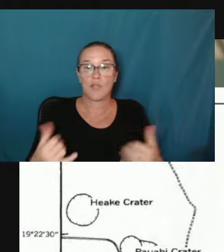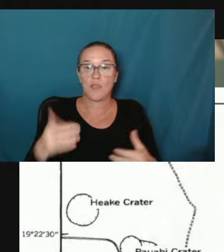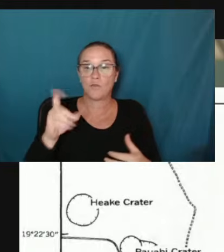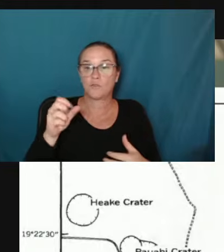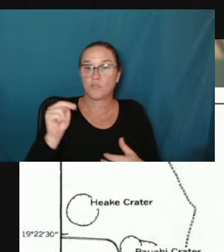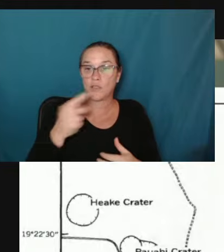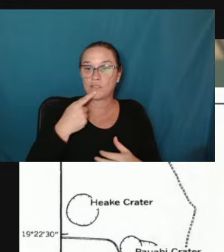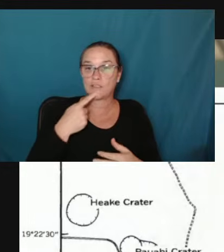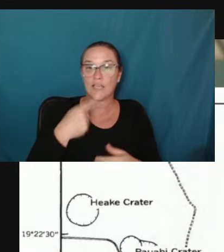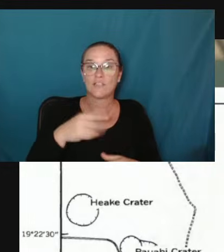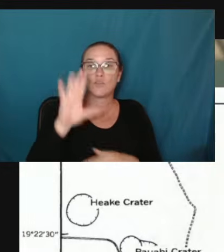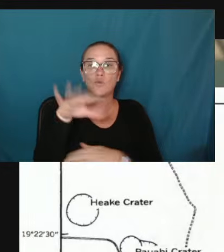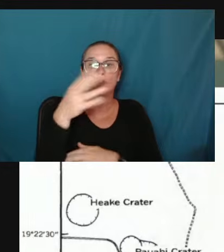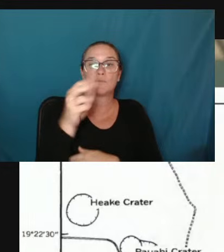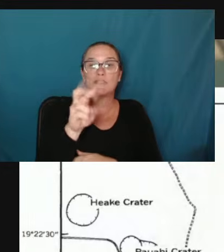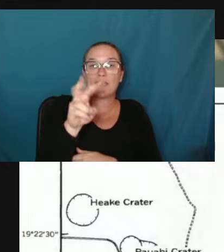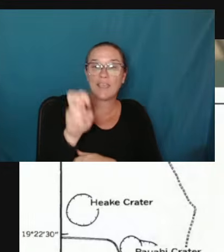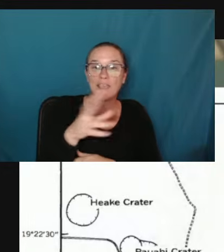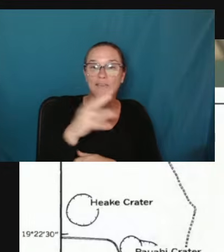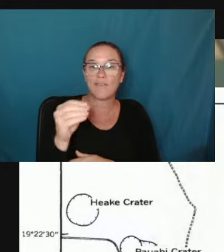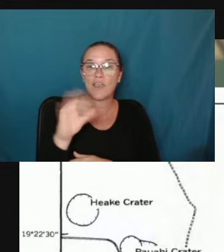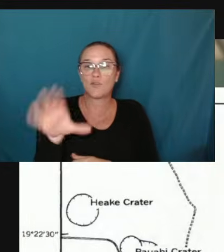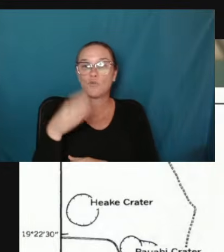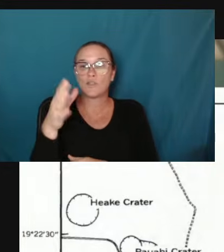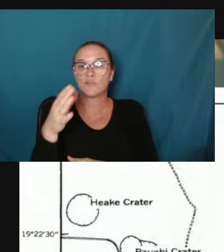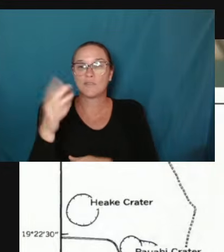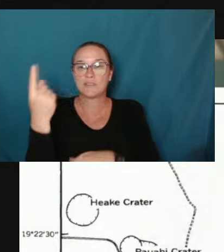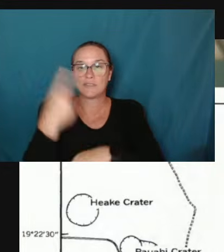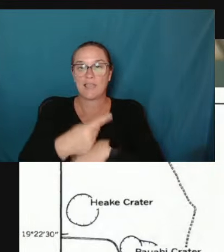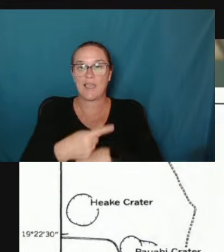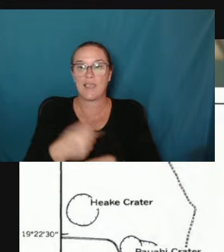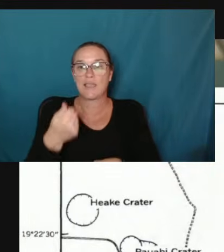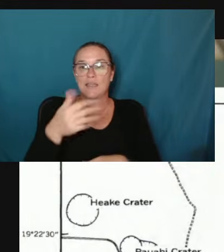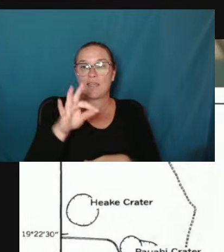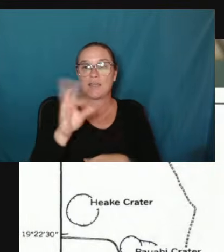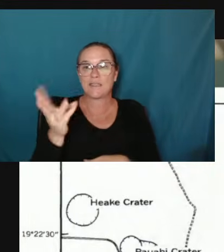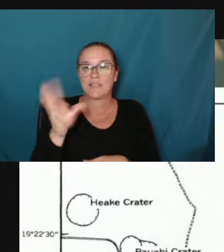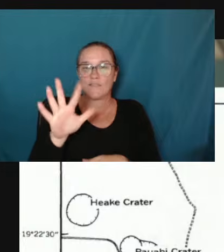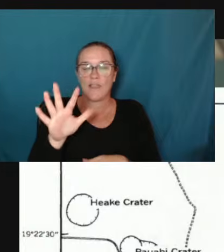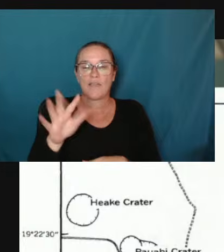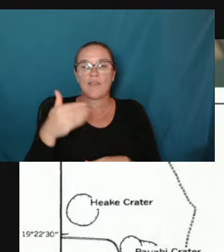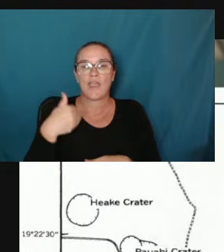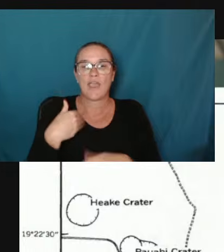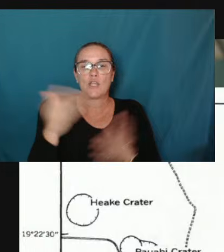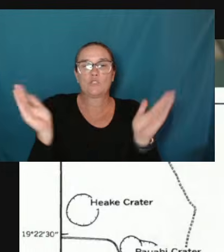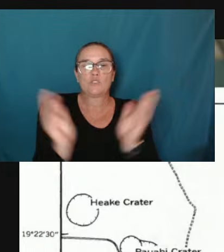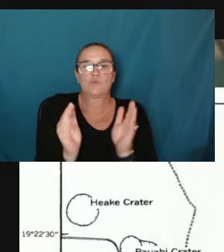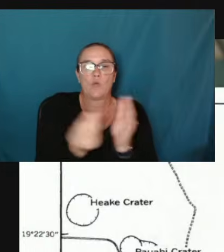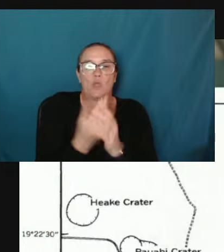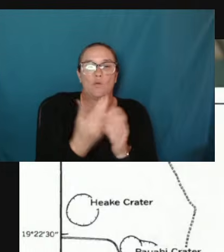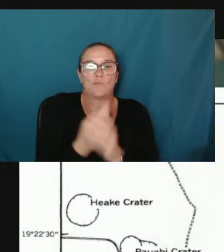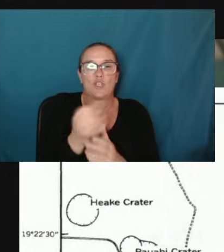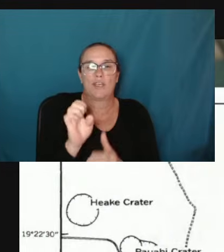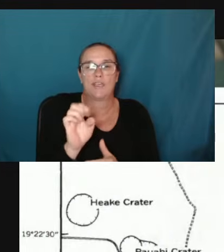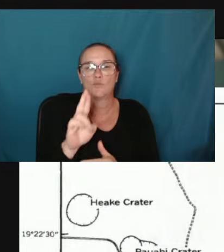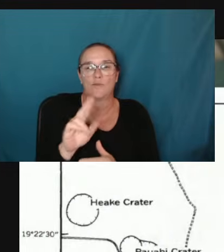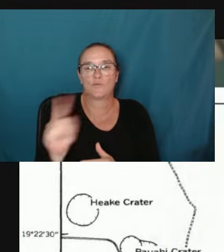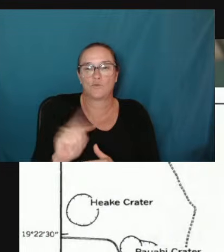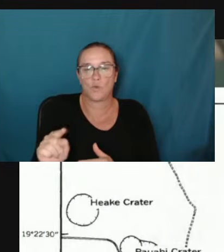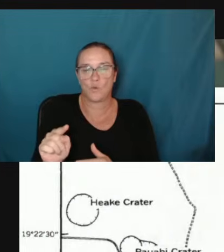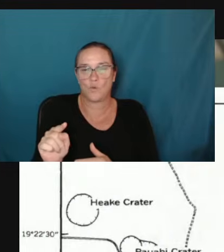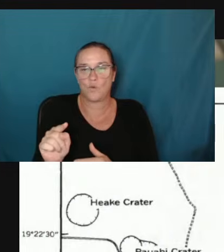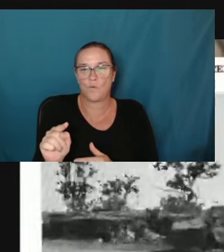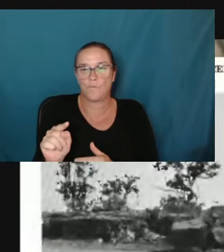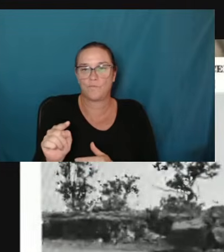Eve and Christmas Day 1965, a small eruption on the East Rift Zone triggered a massive